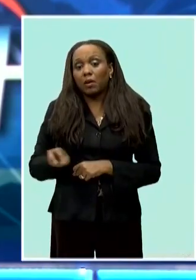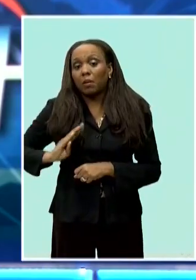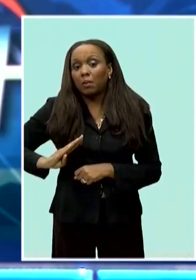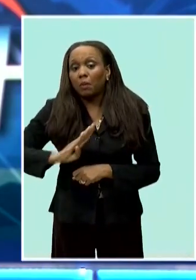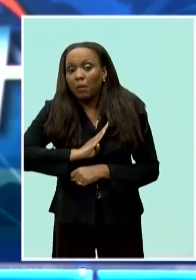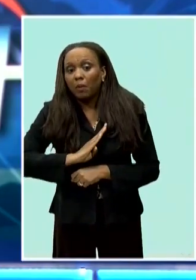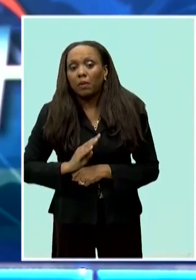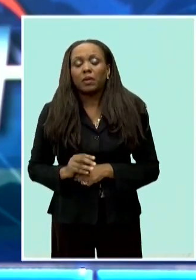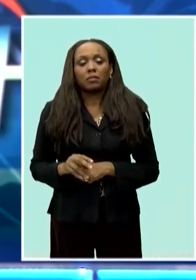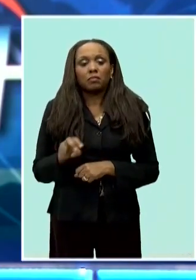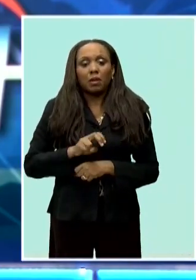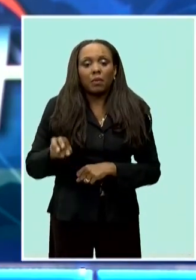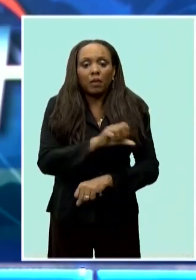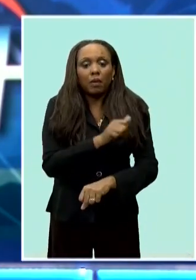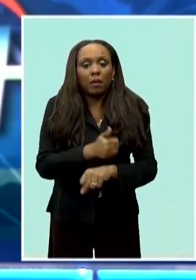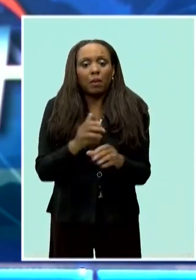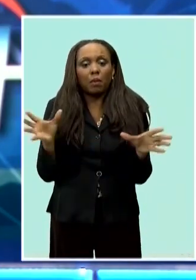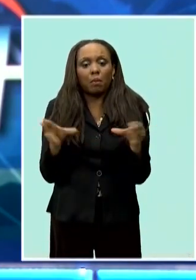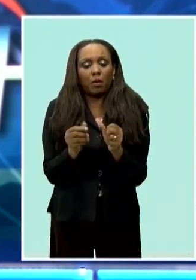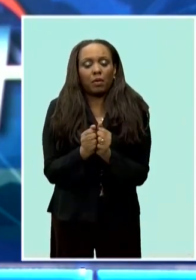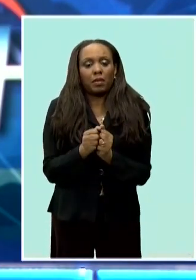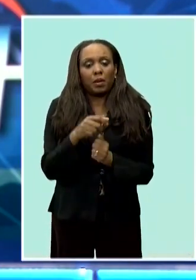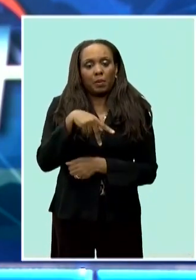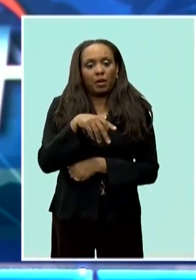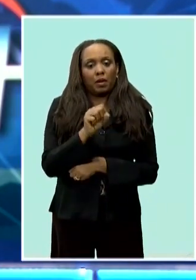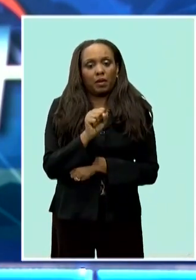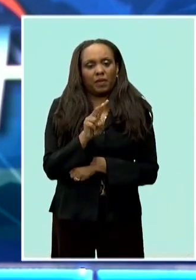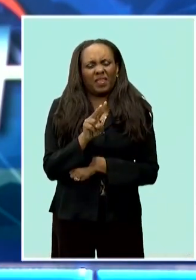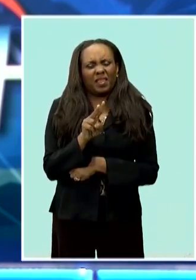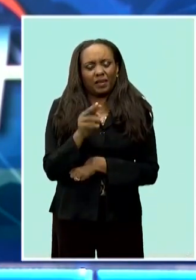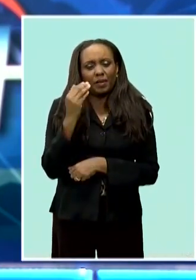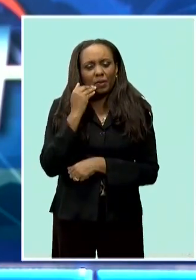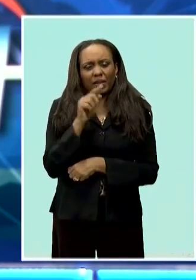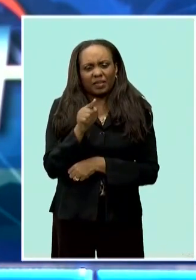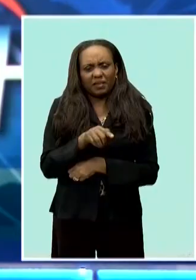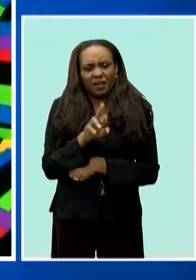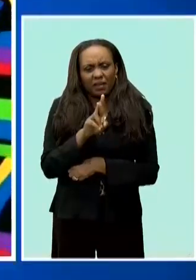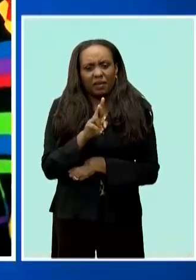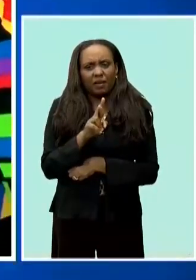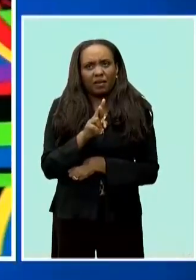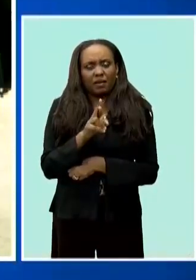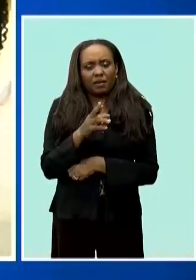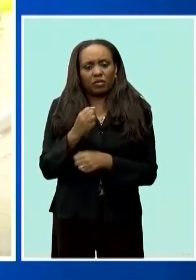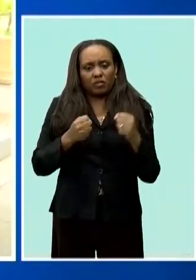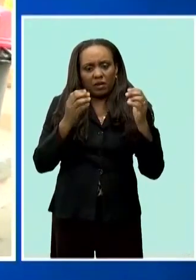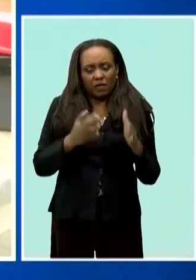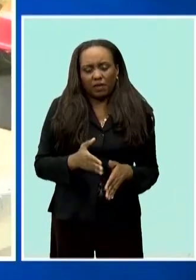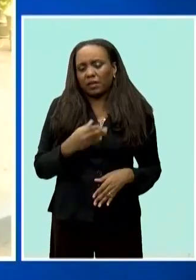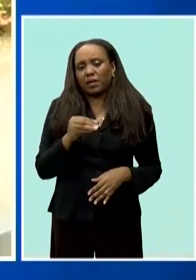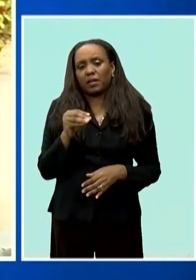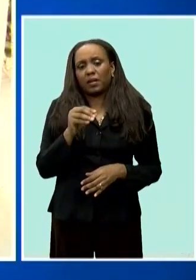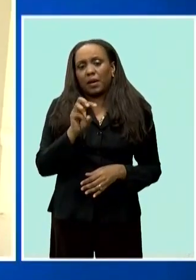well. There you have it, Lisa, and viewers can see the PM's full news conference tonight at